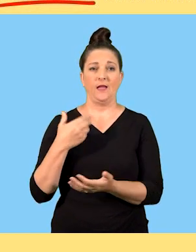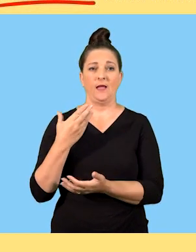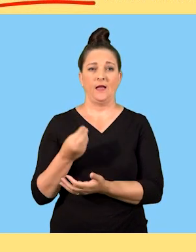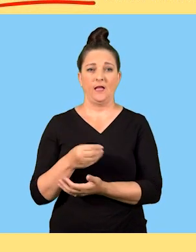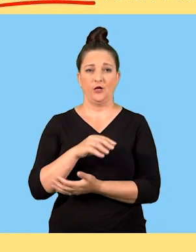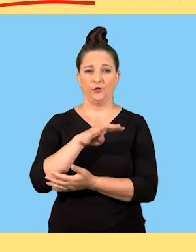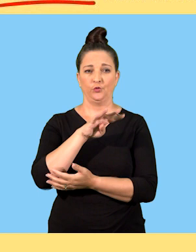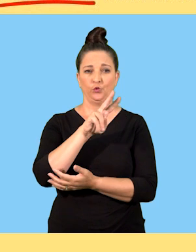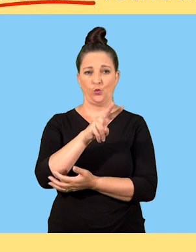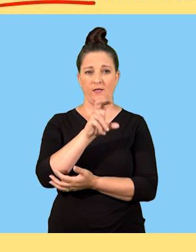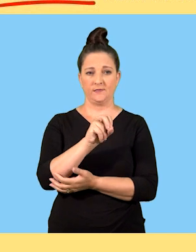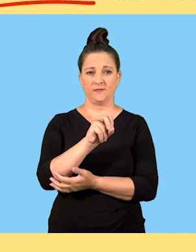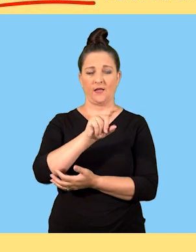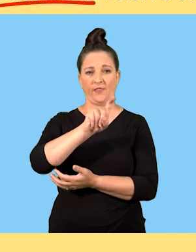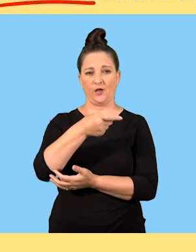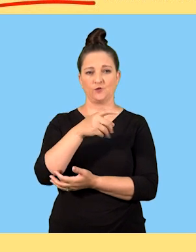20,480,